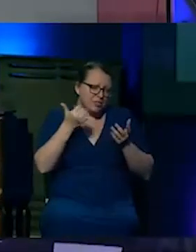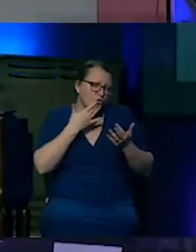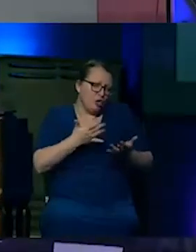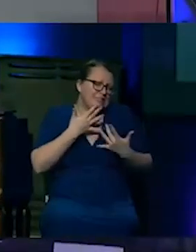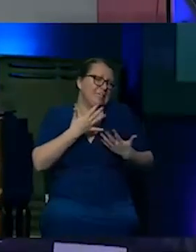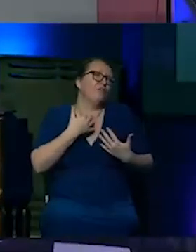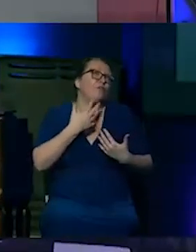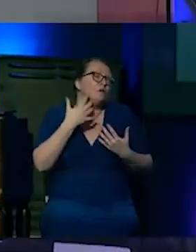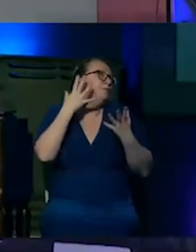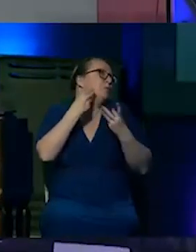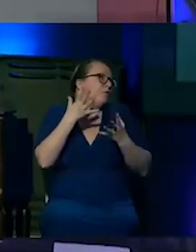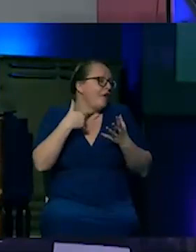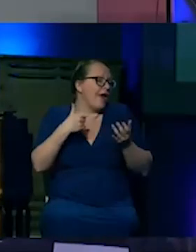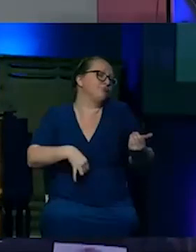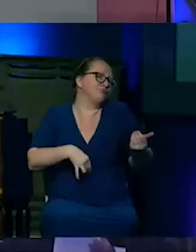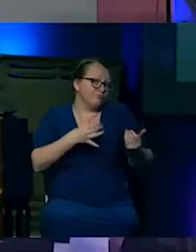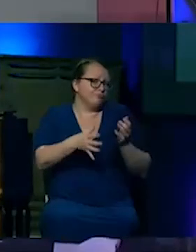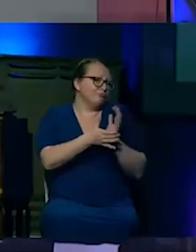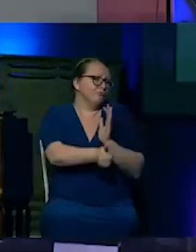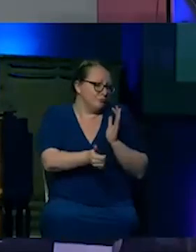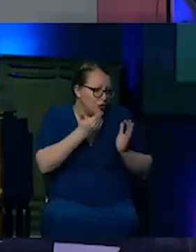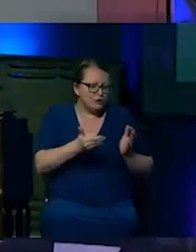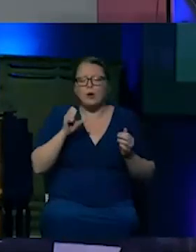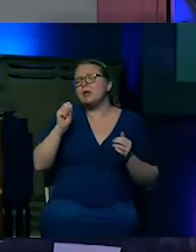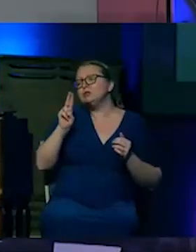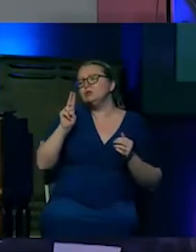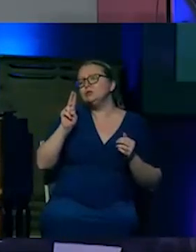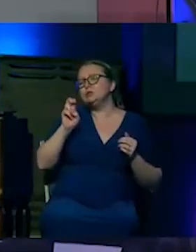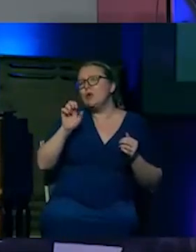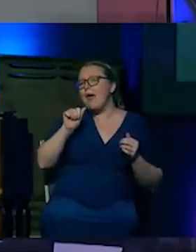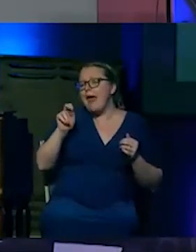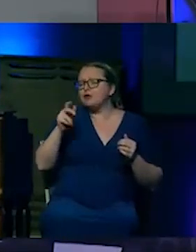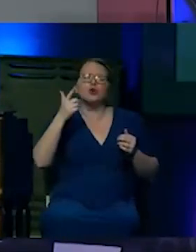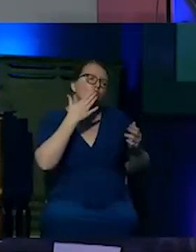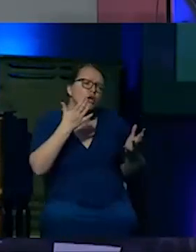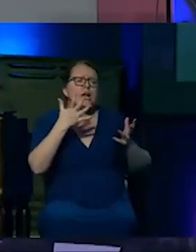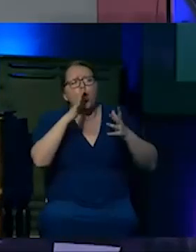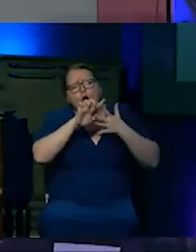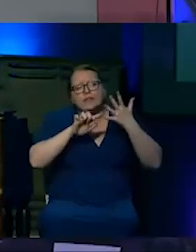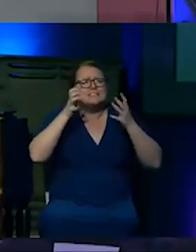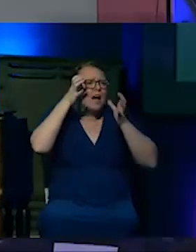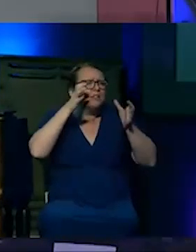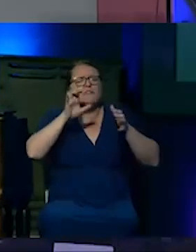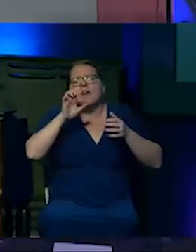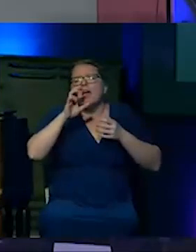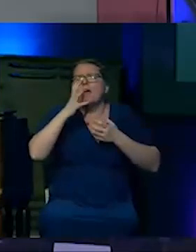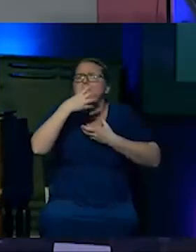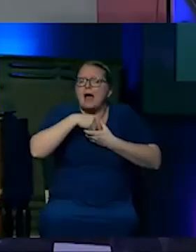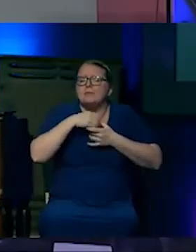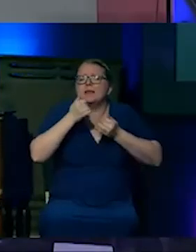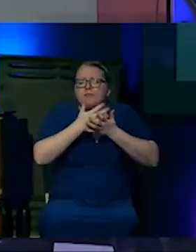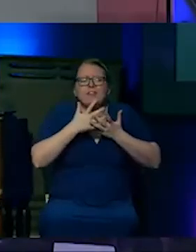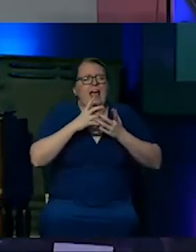so, you know, she was like, okay, Sue-Ann, like, you do all this stuff around music and embodiment and reclamation. Like, how can I do that in